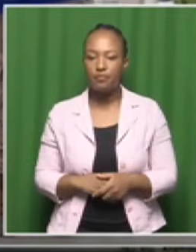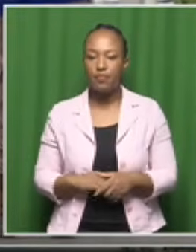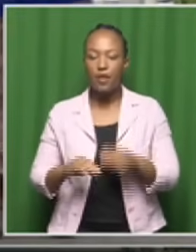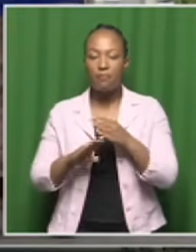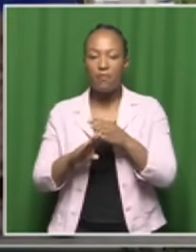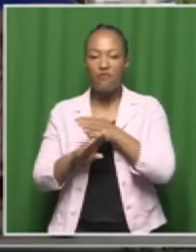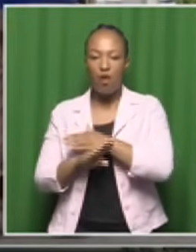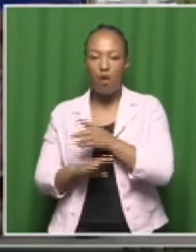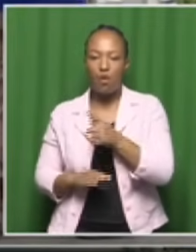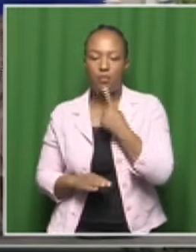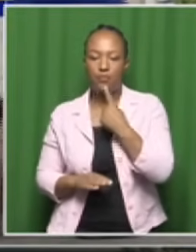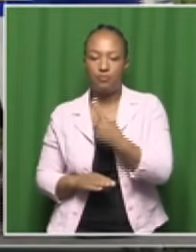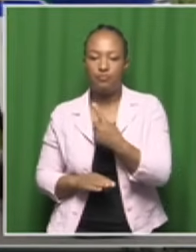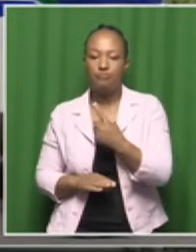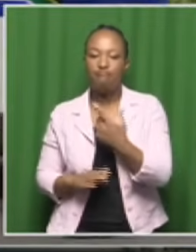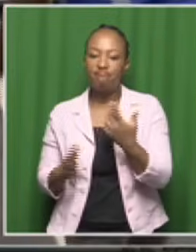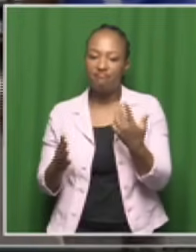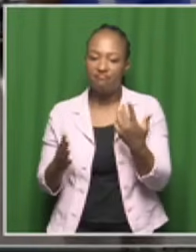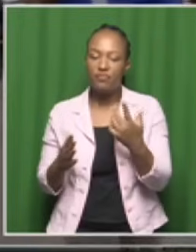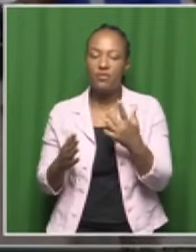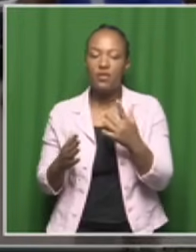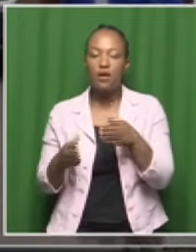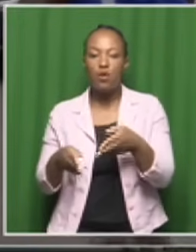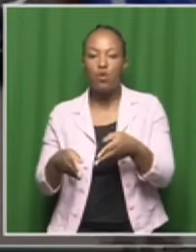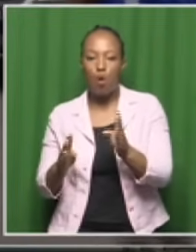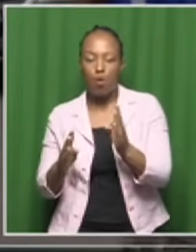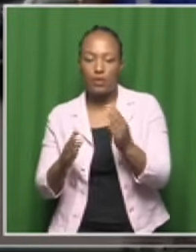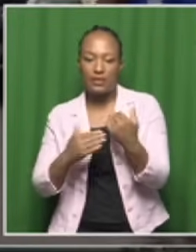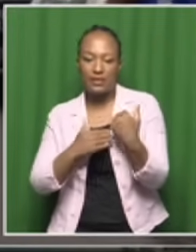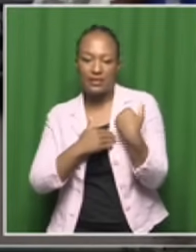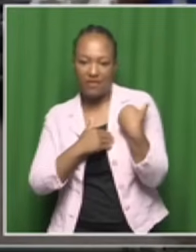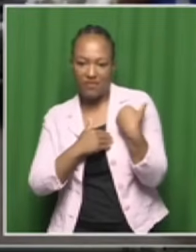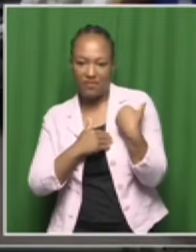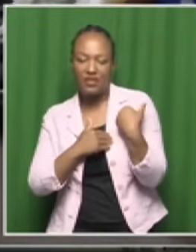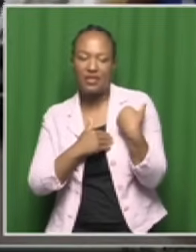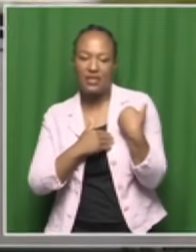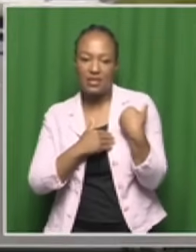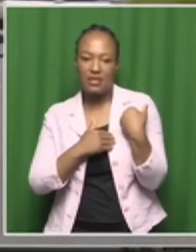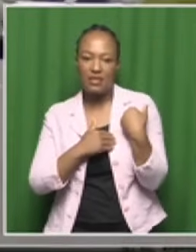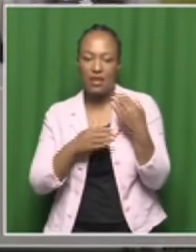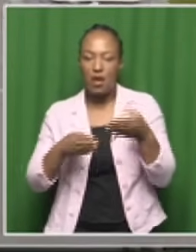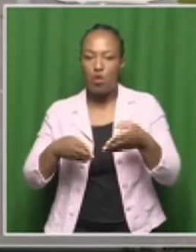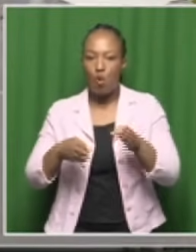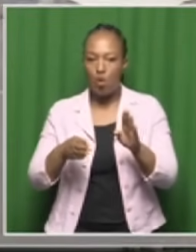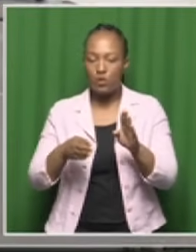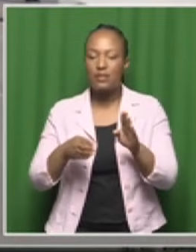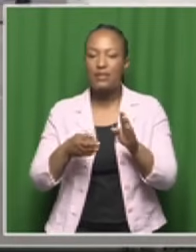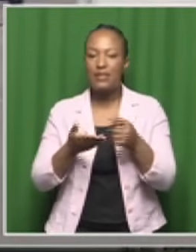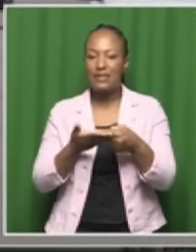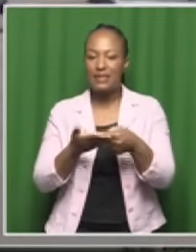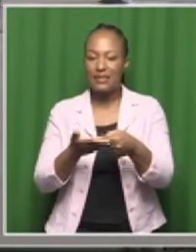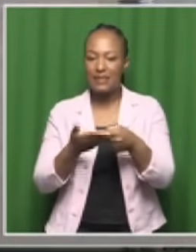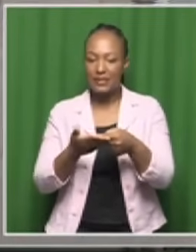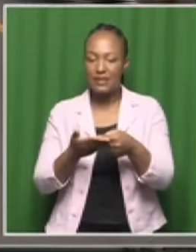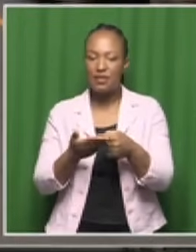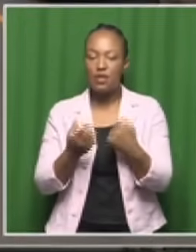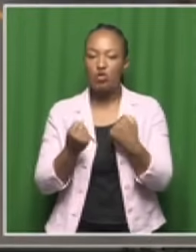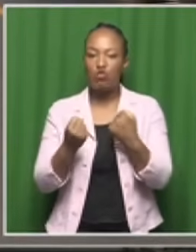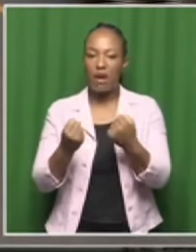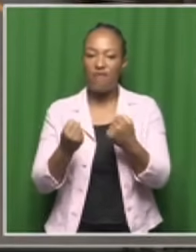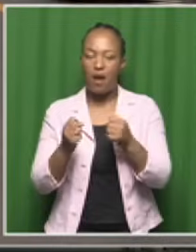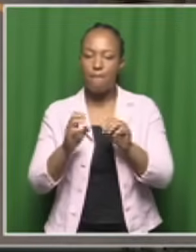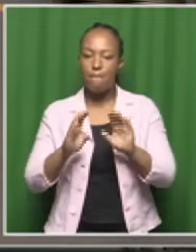that one of the facets of road safety campaign or the road safety discussion is driver behavior. And what initiatives